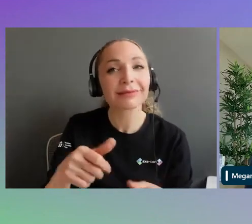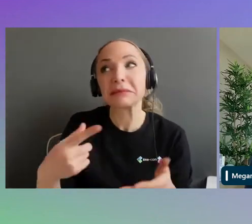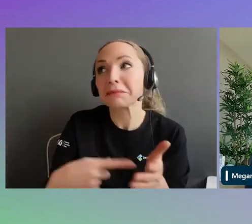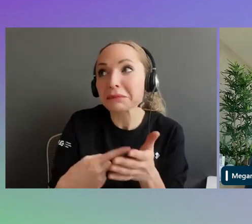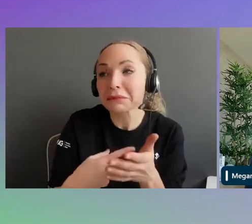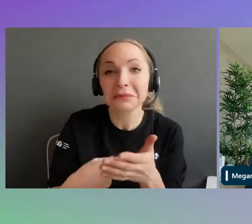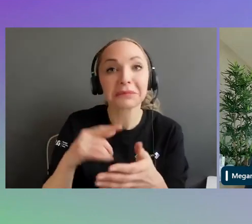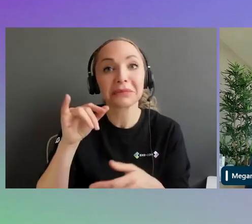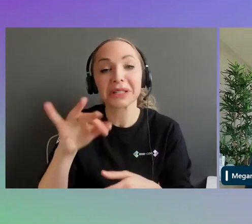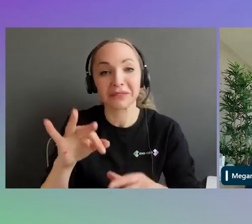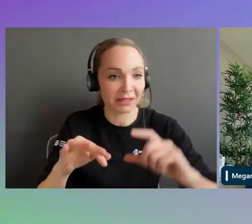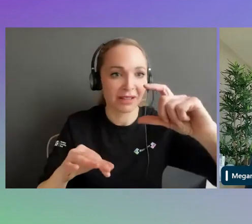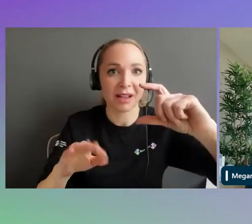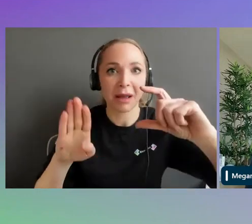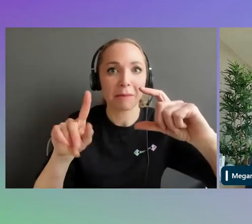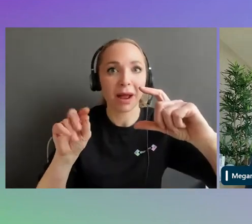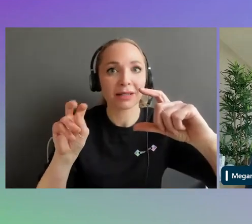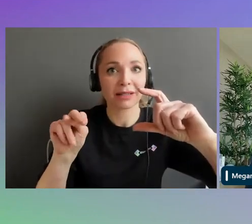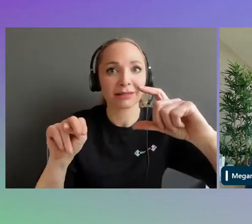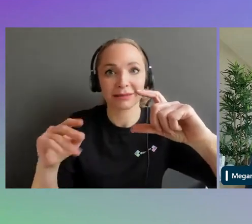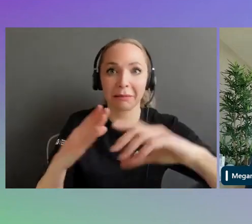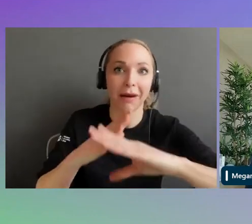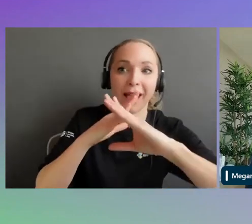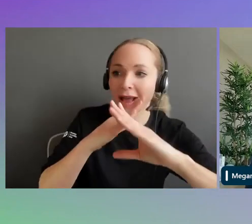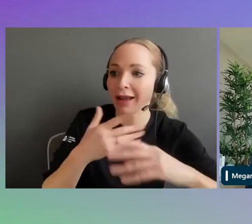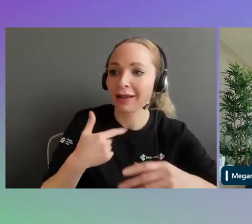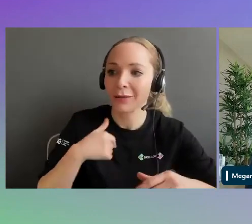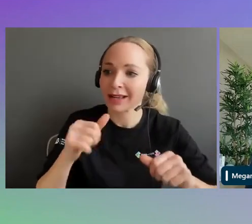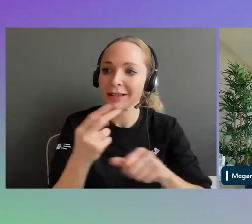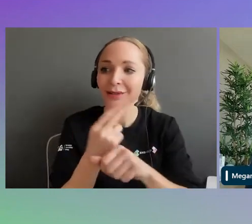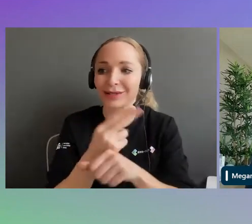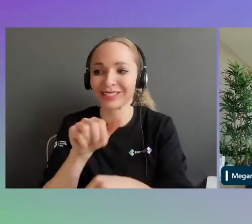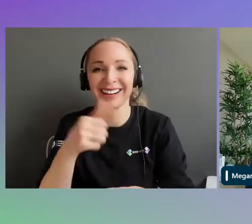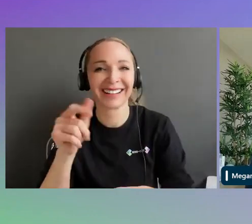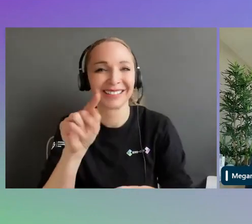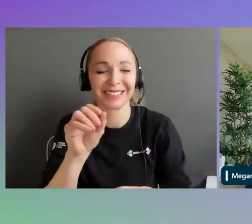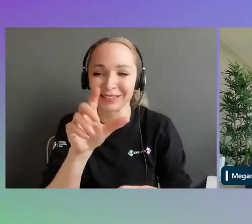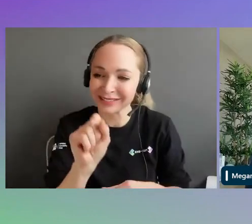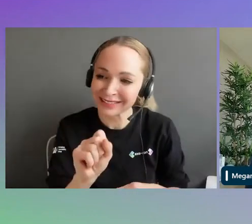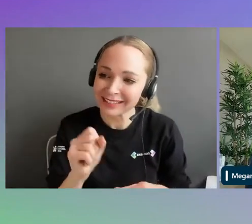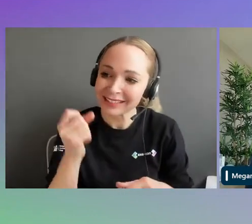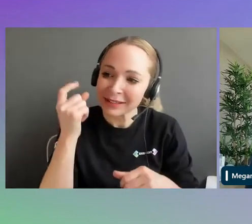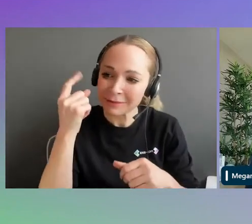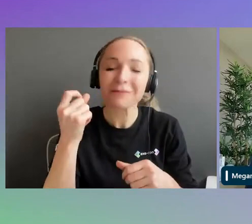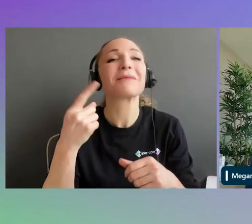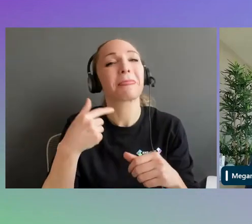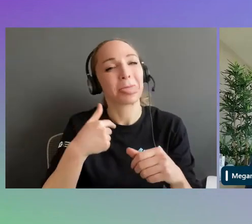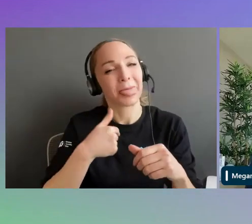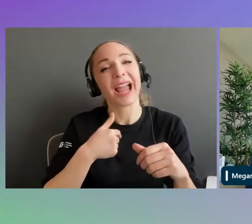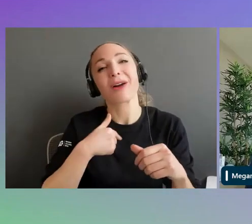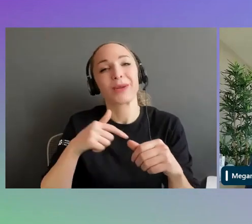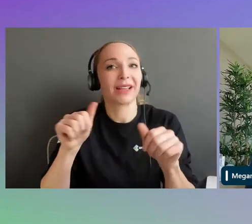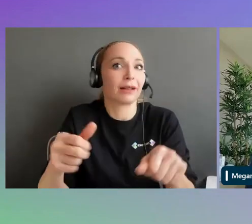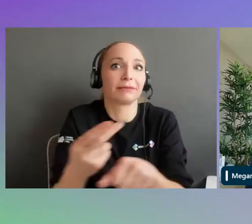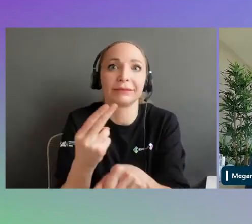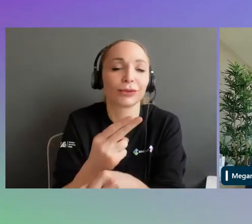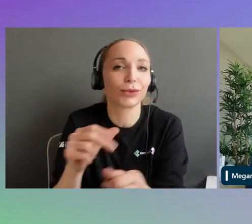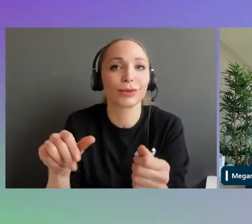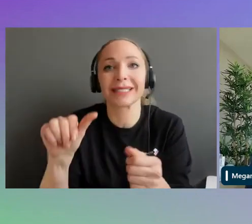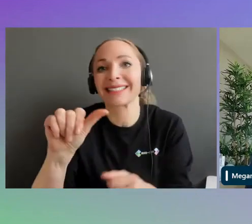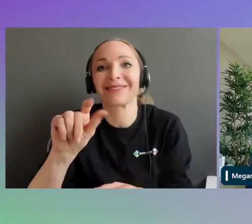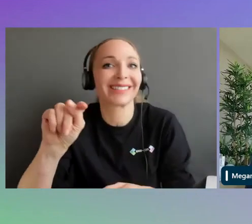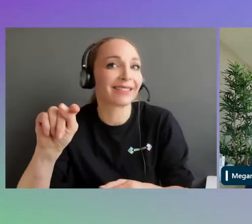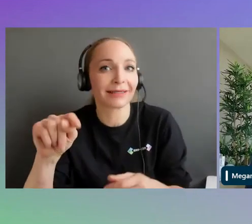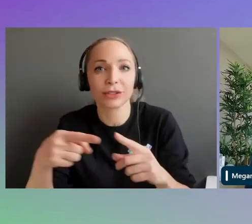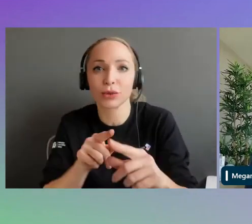need to use other controls to navigate. But as you mentioned, you should be able to successfully use assistive technologies to kind of get around that. And so even if